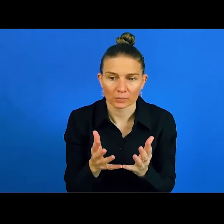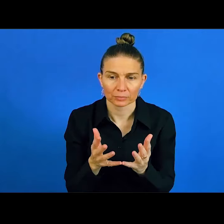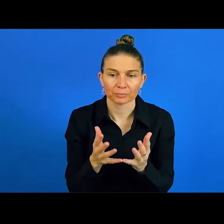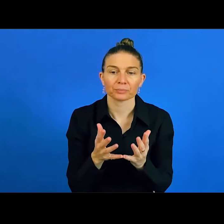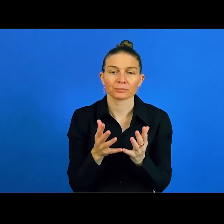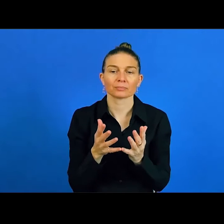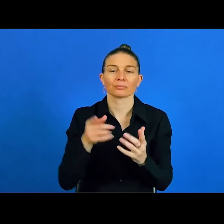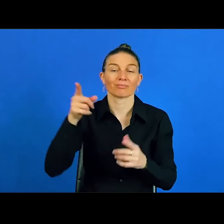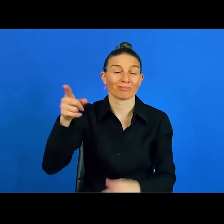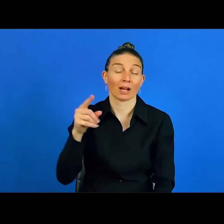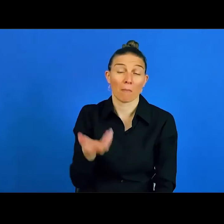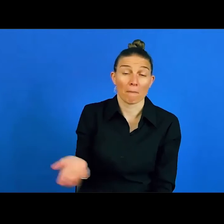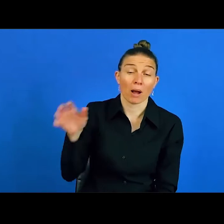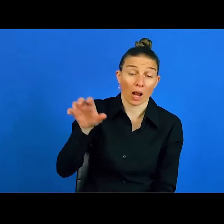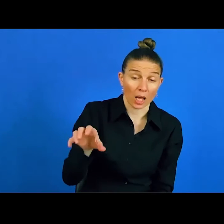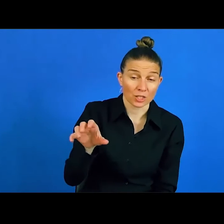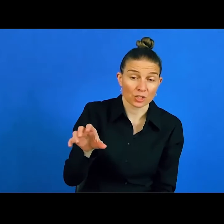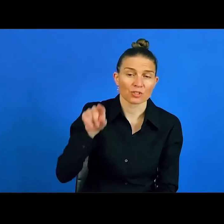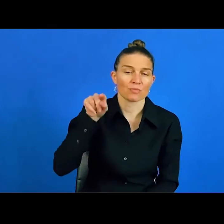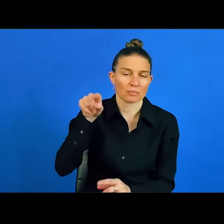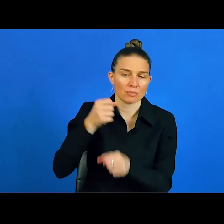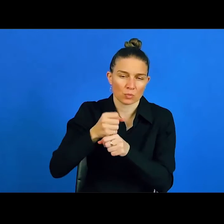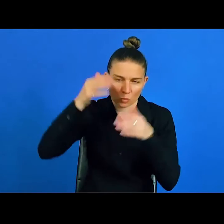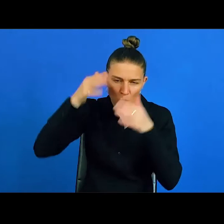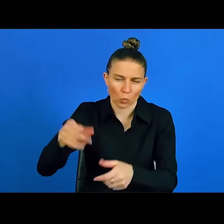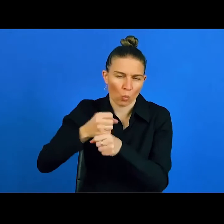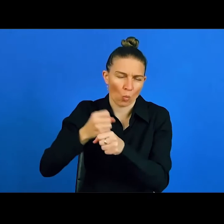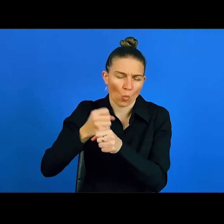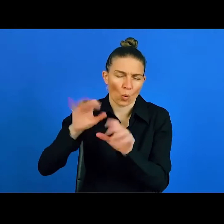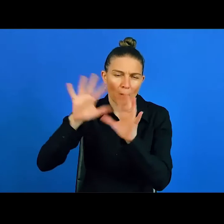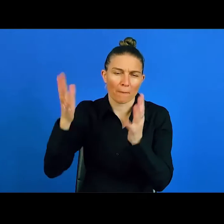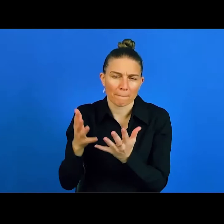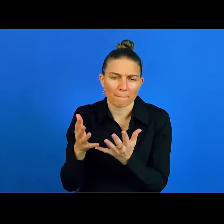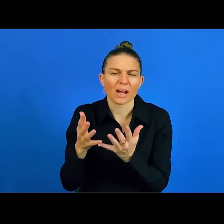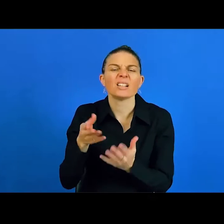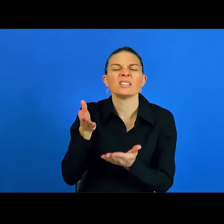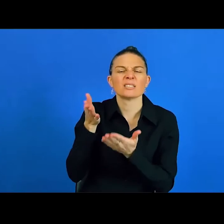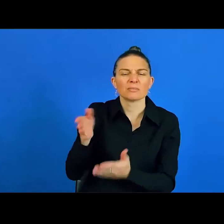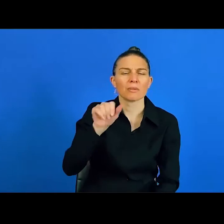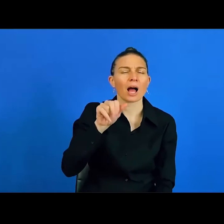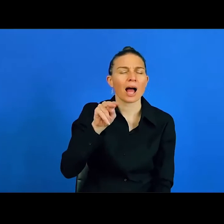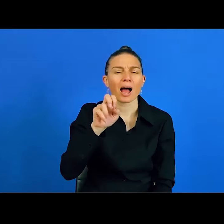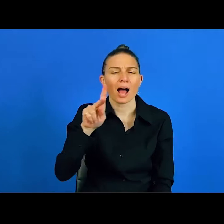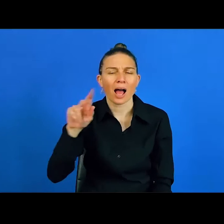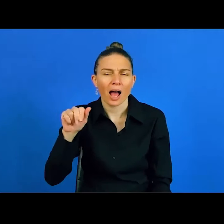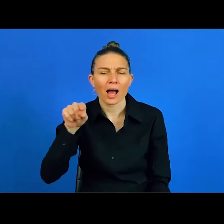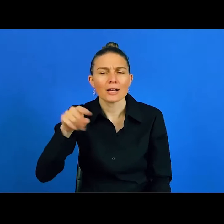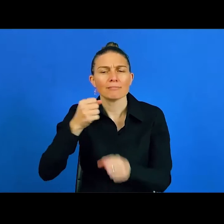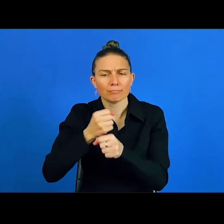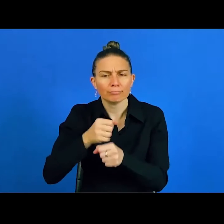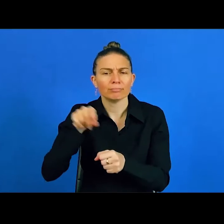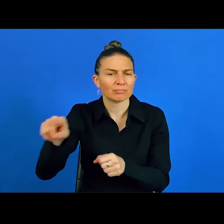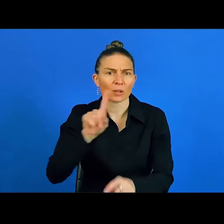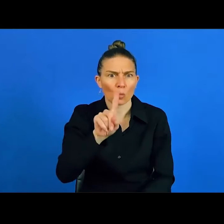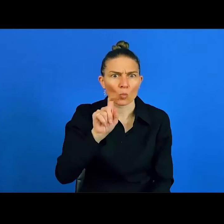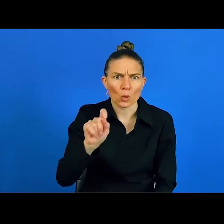protection and jobs portfolio, supporting policy dialogue and programs financing in the areas covering early years and